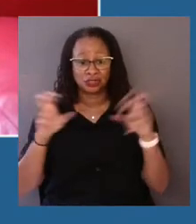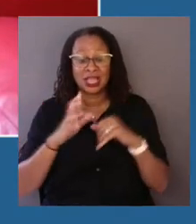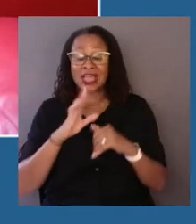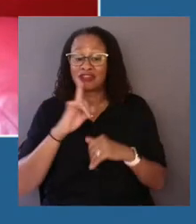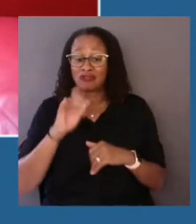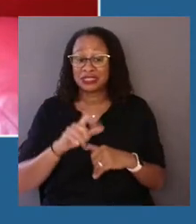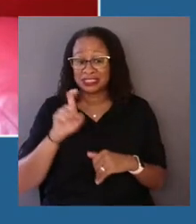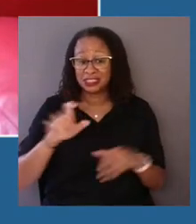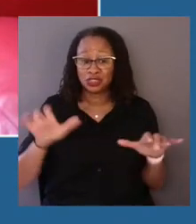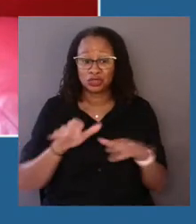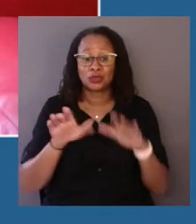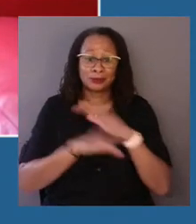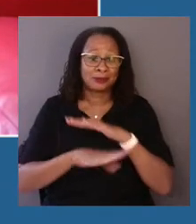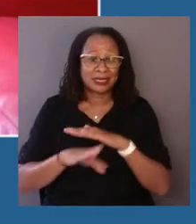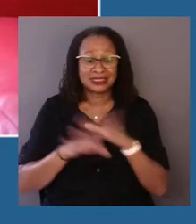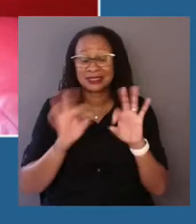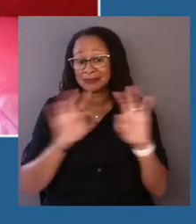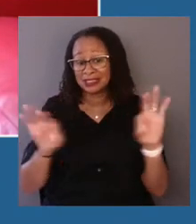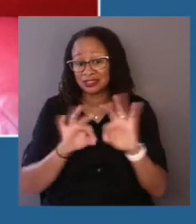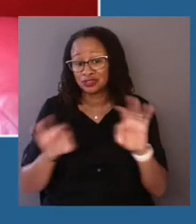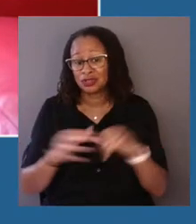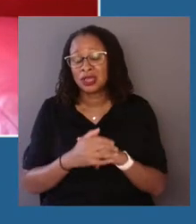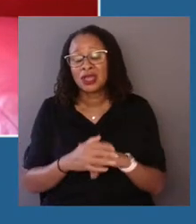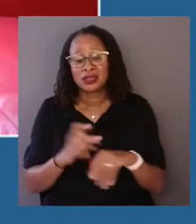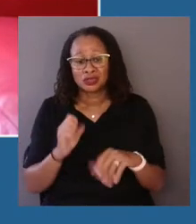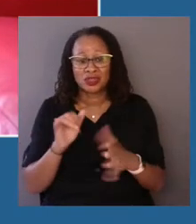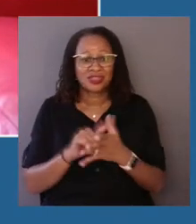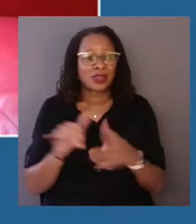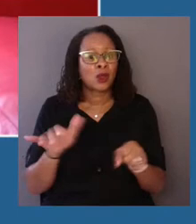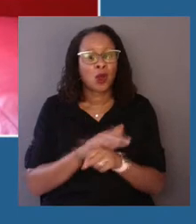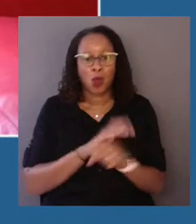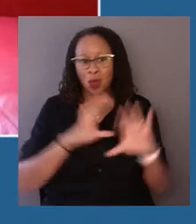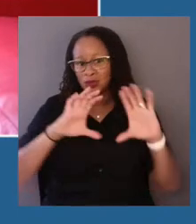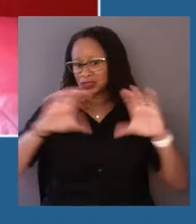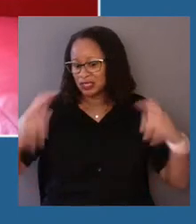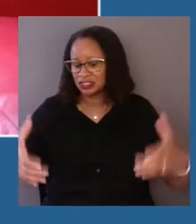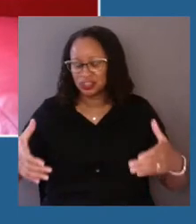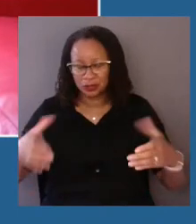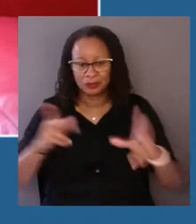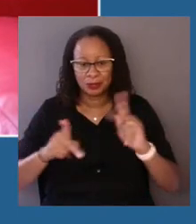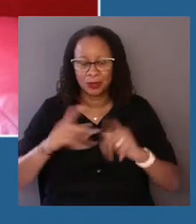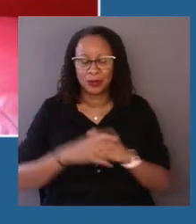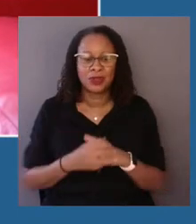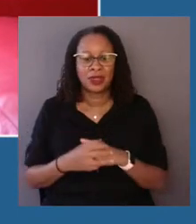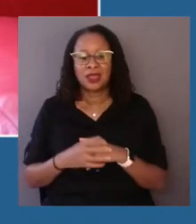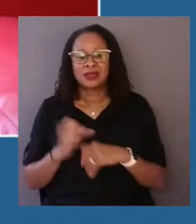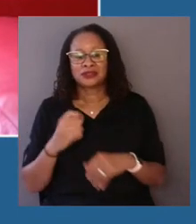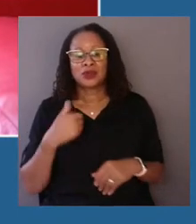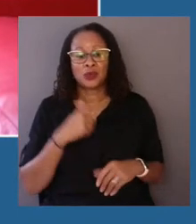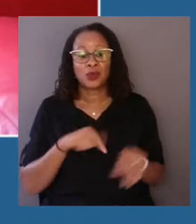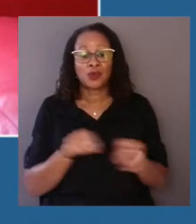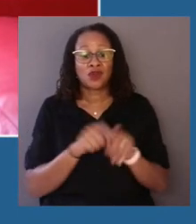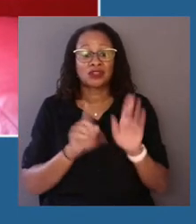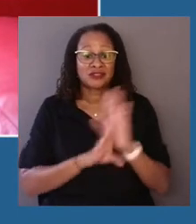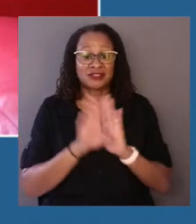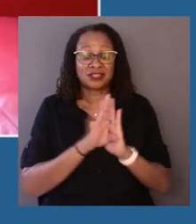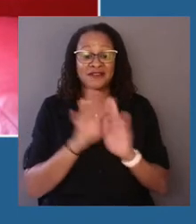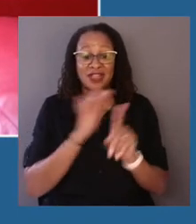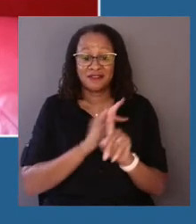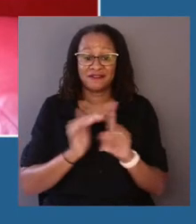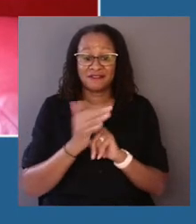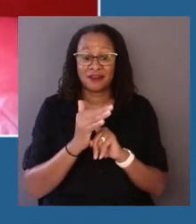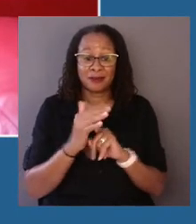do basic messaging to that whole constituency. And so we also have developed an environmental health